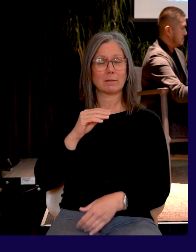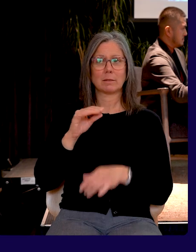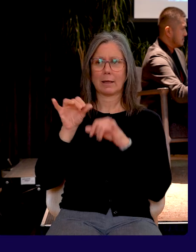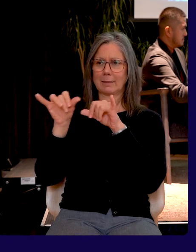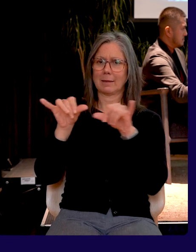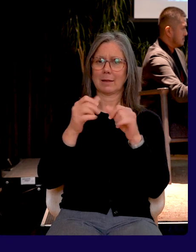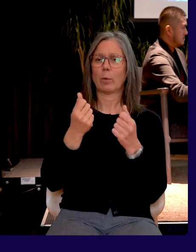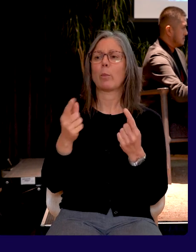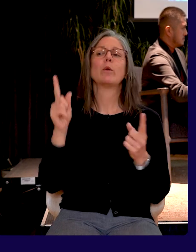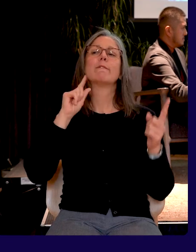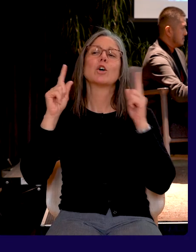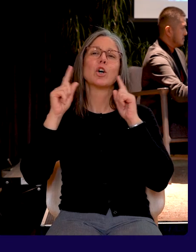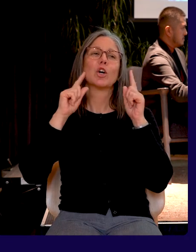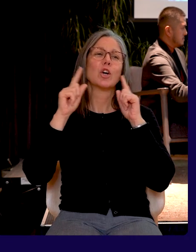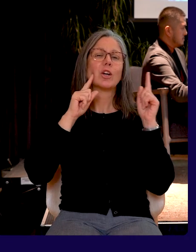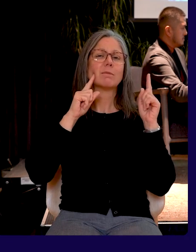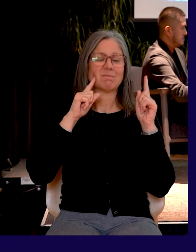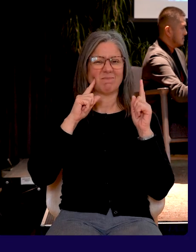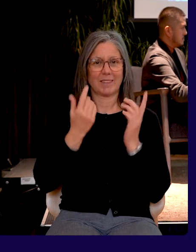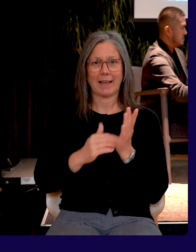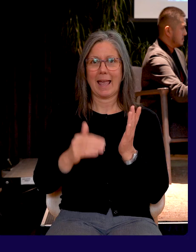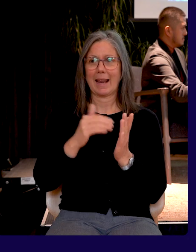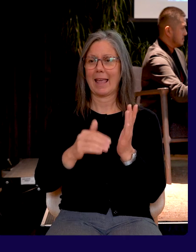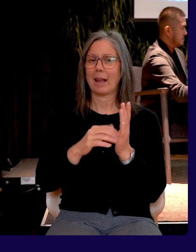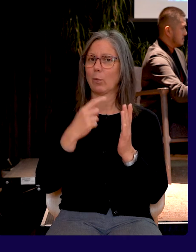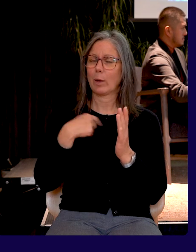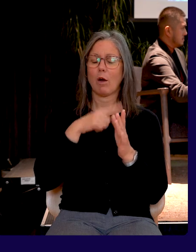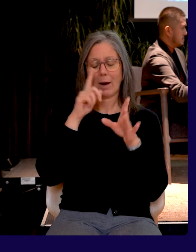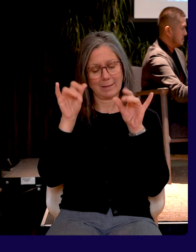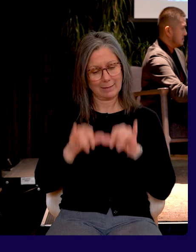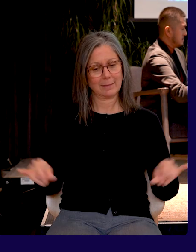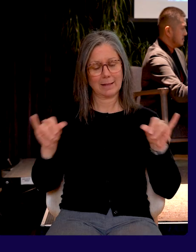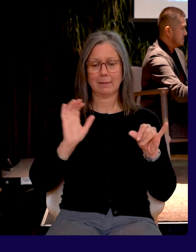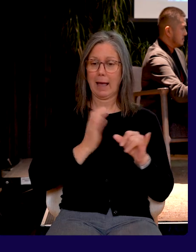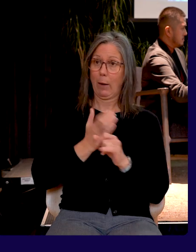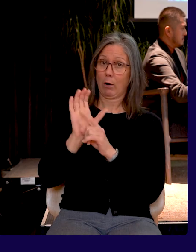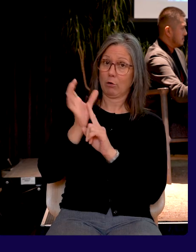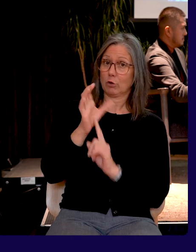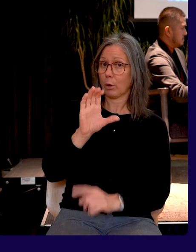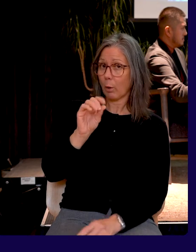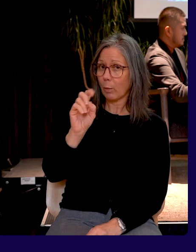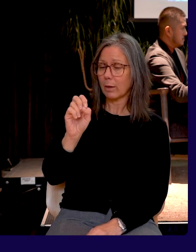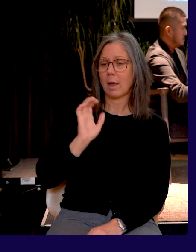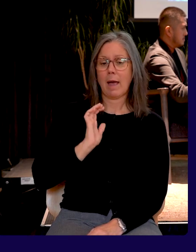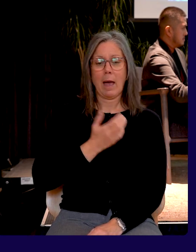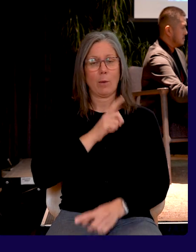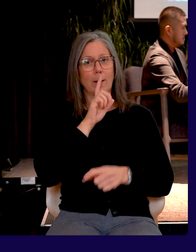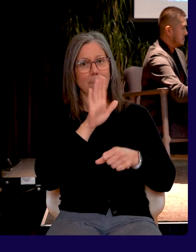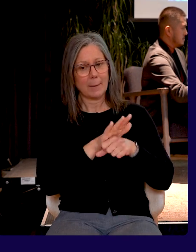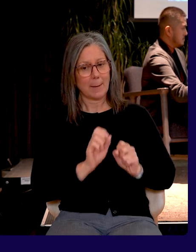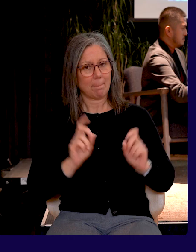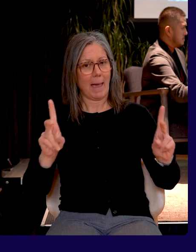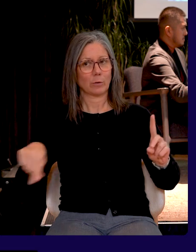with what you hear? And time again, we're very, very consistent. We're consistent on our culture code. We're consistent in our commitment back